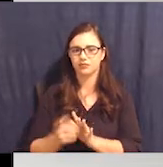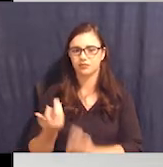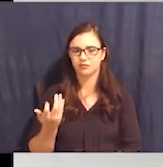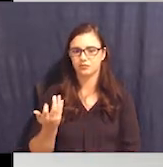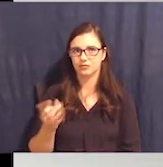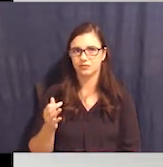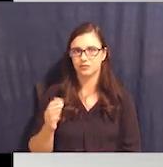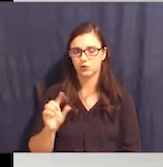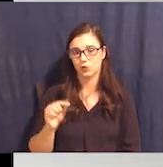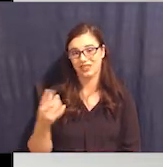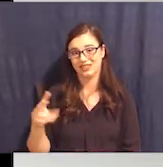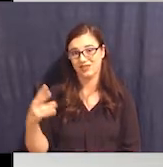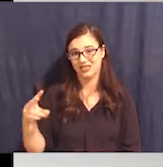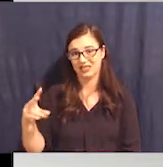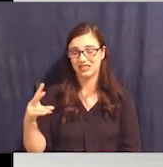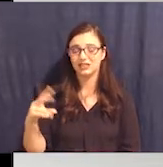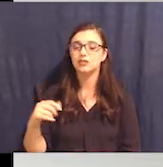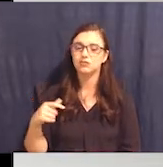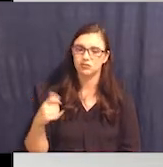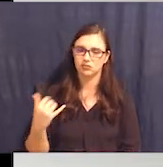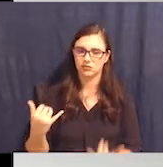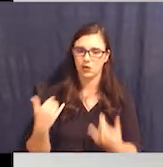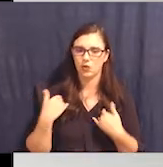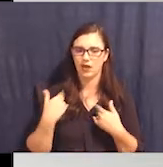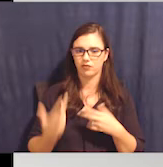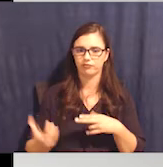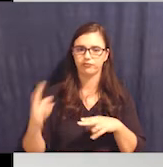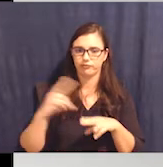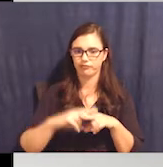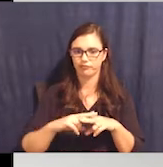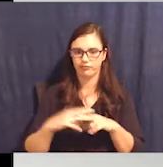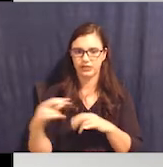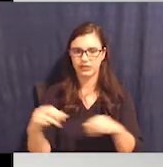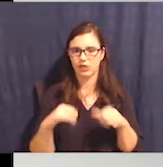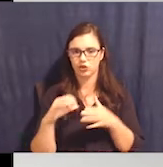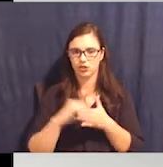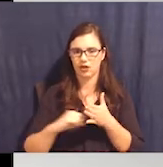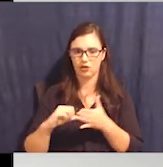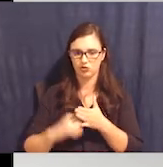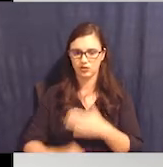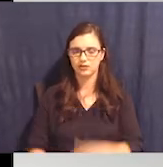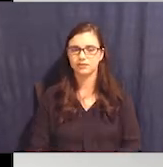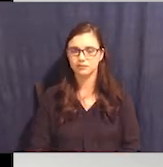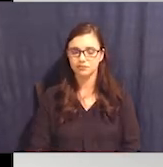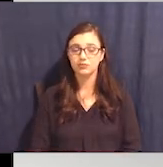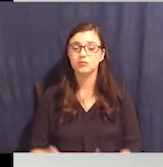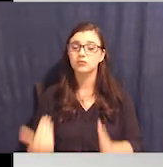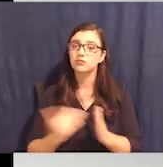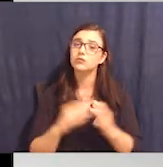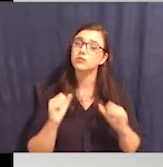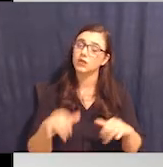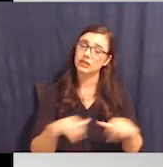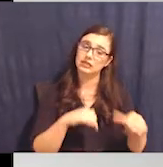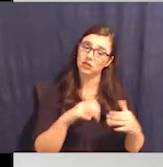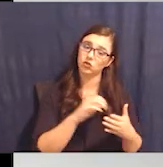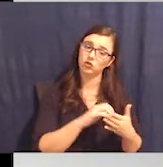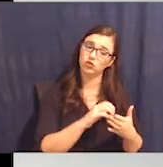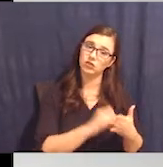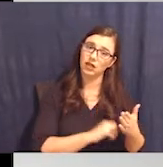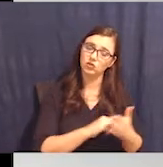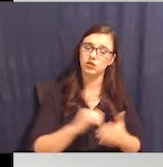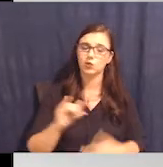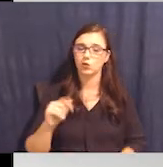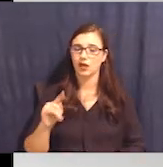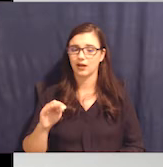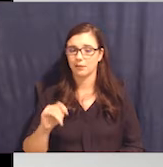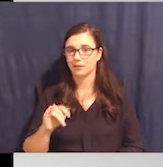that came about in 2017, we have increased standard deductions. Again, you can take the standard deduction